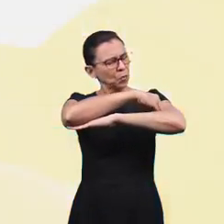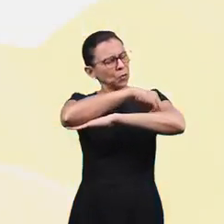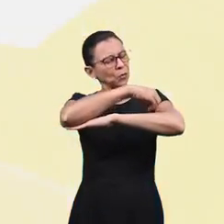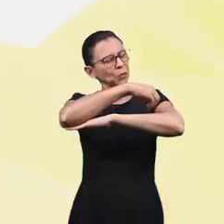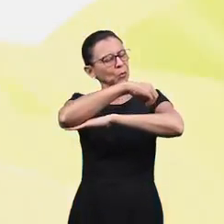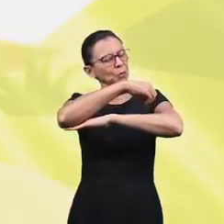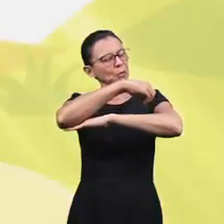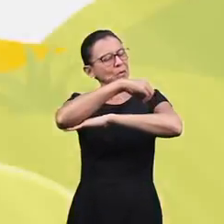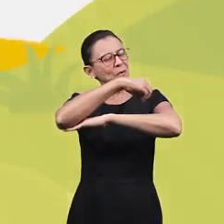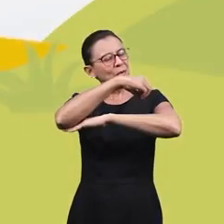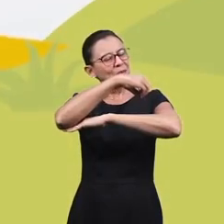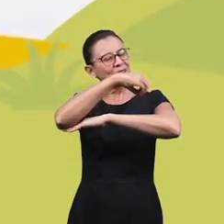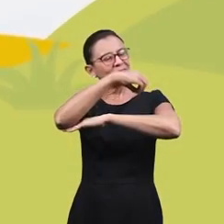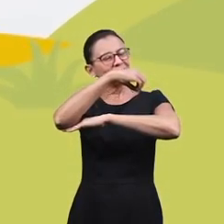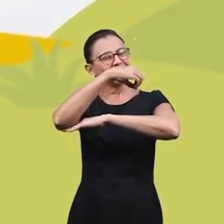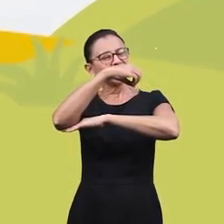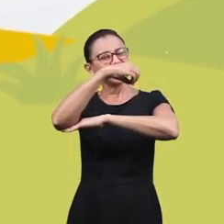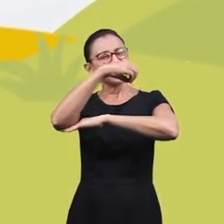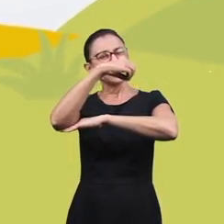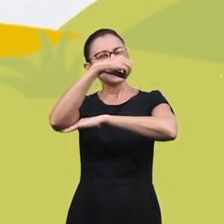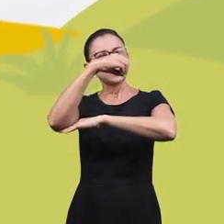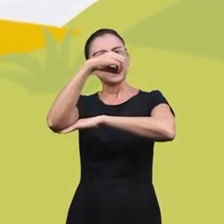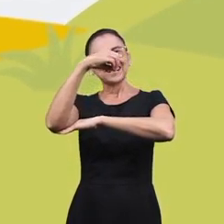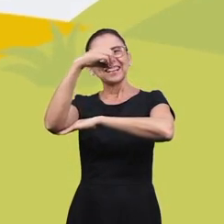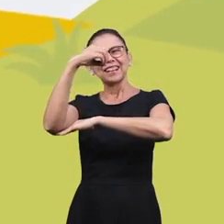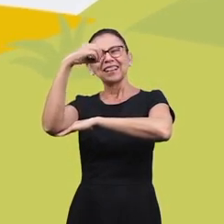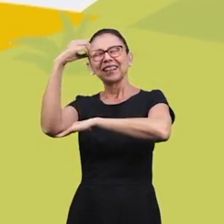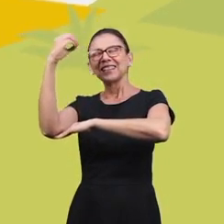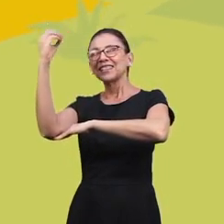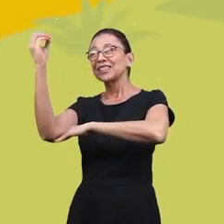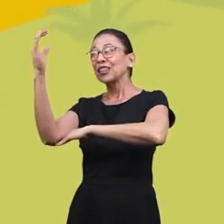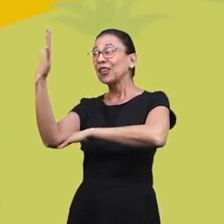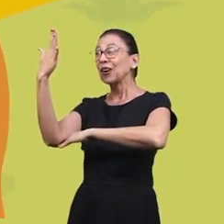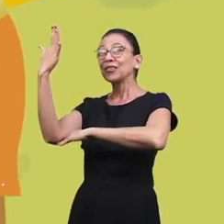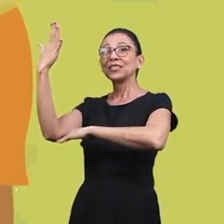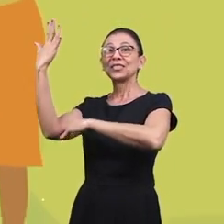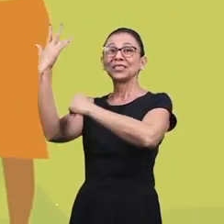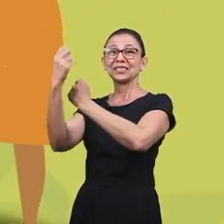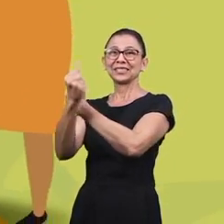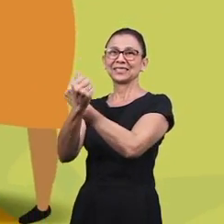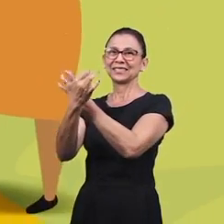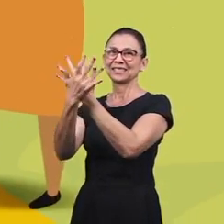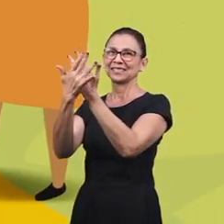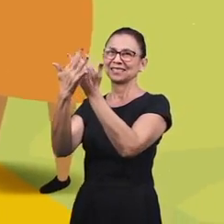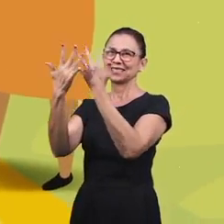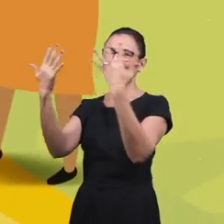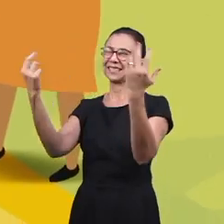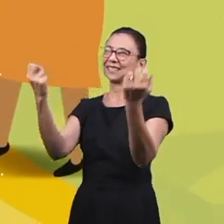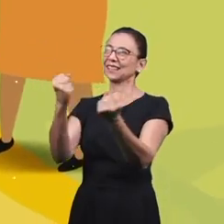A new day broke through the darkness,